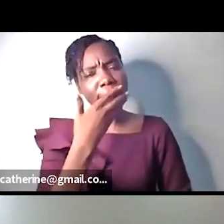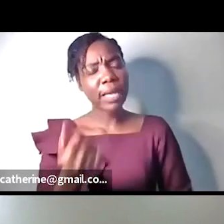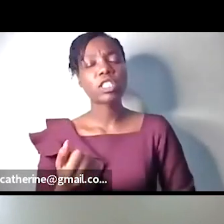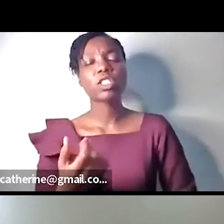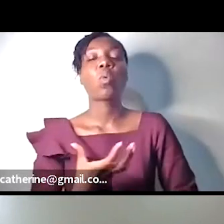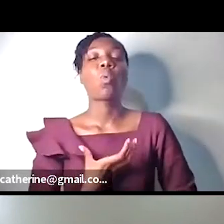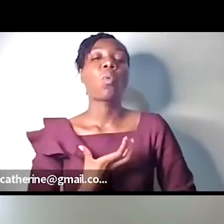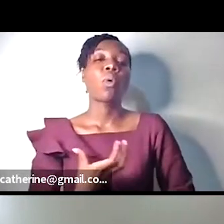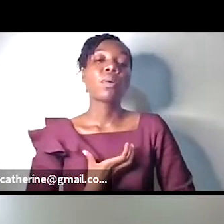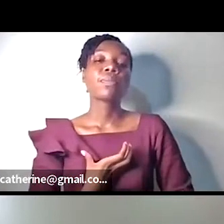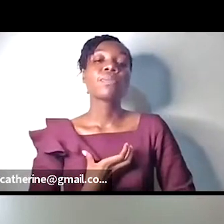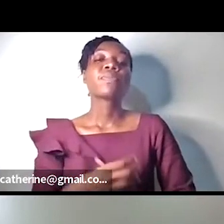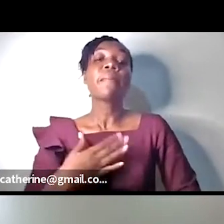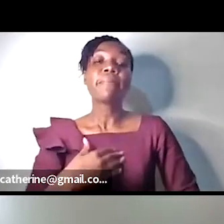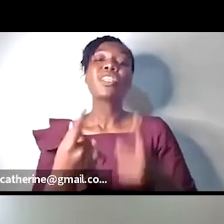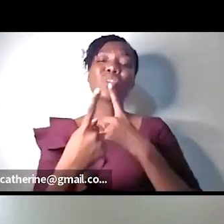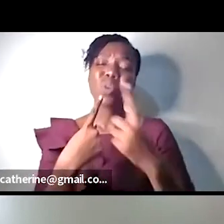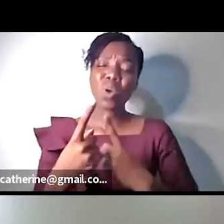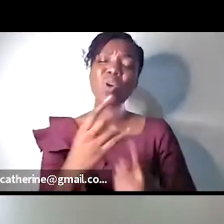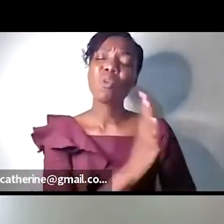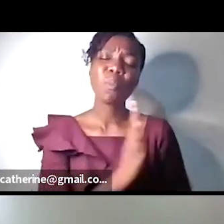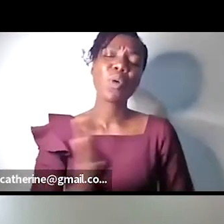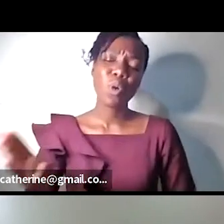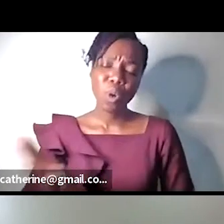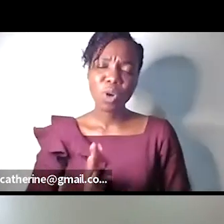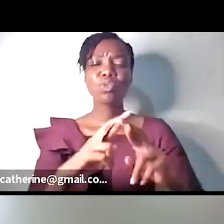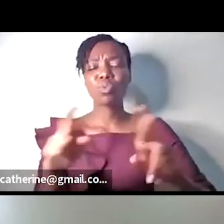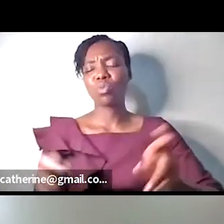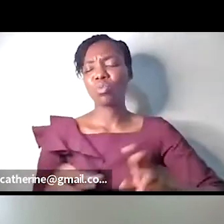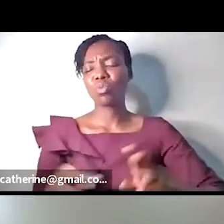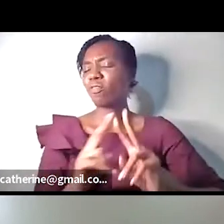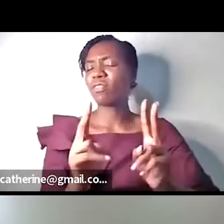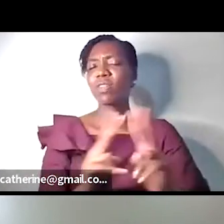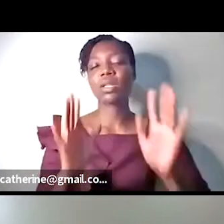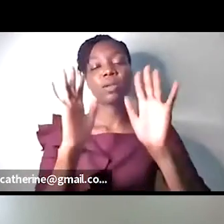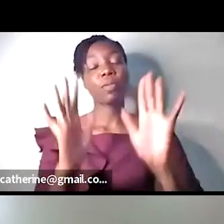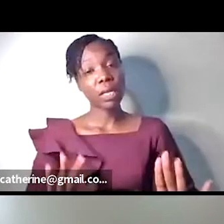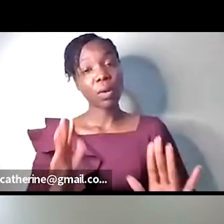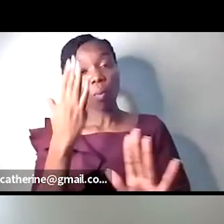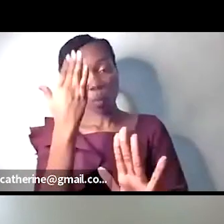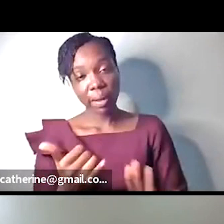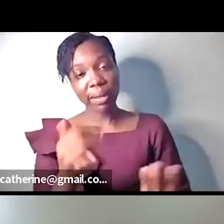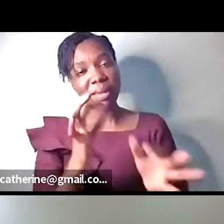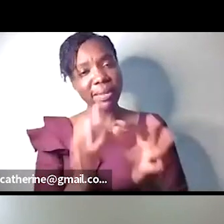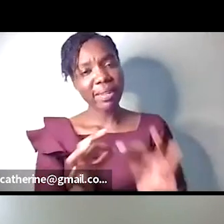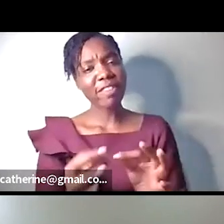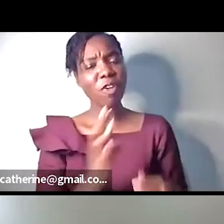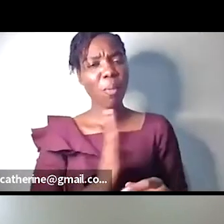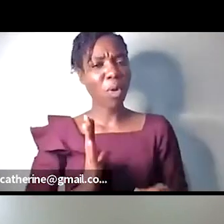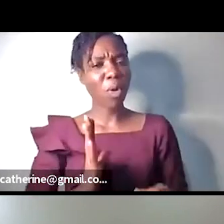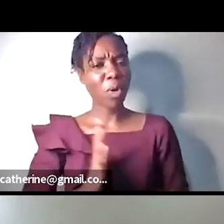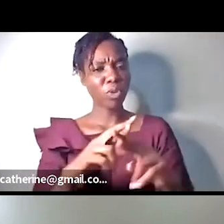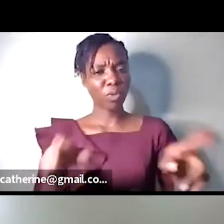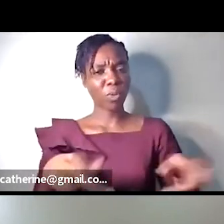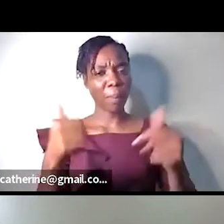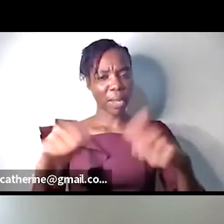And talking about the boardroom is very important, because if you have not hit the boardroom, then you haven't yet probably achieved to that